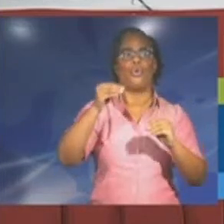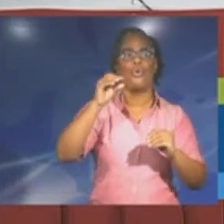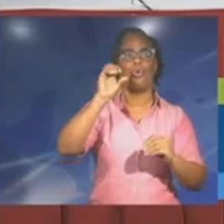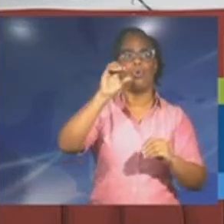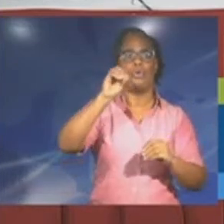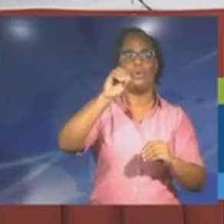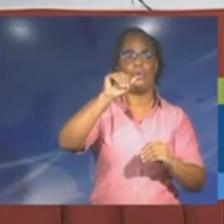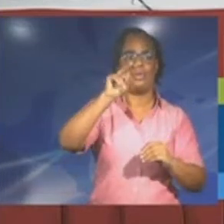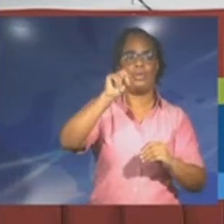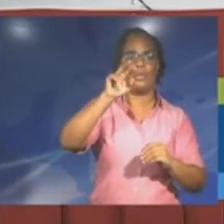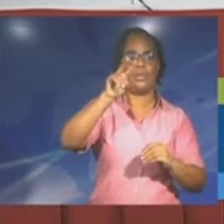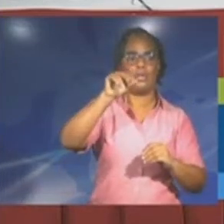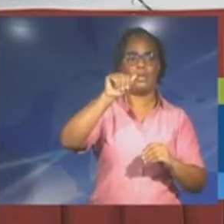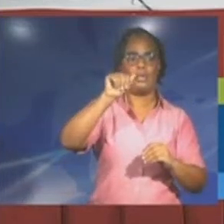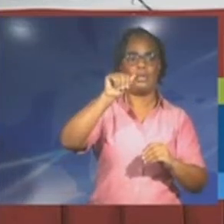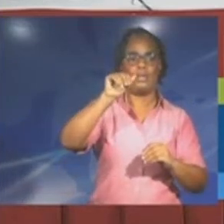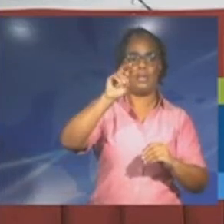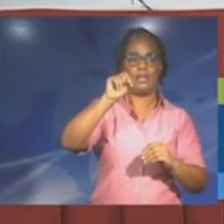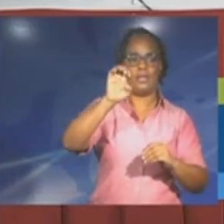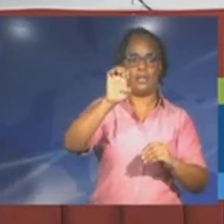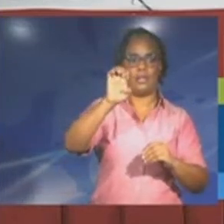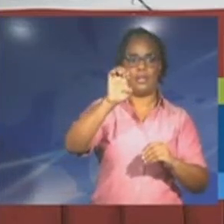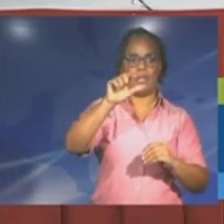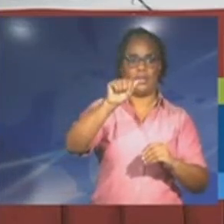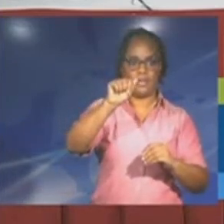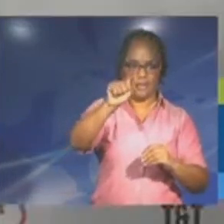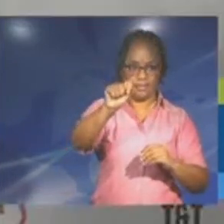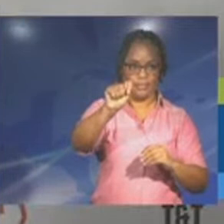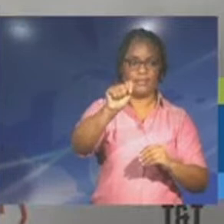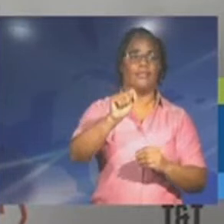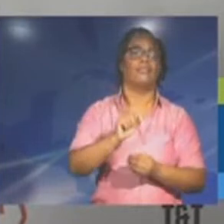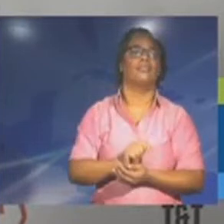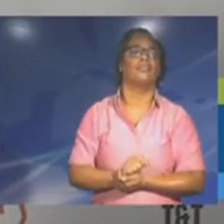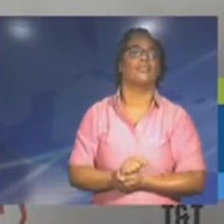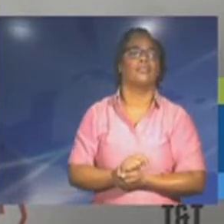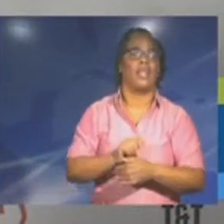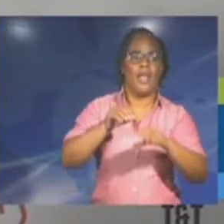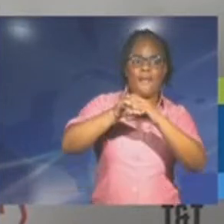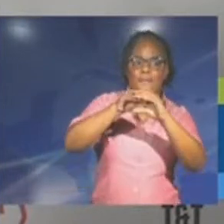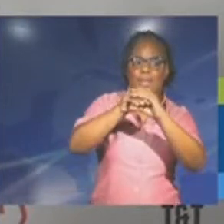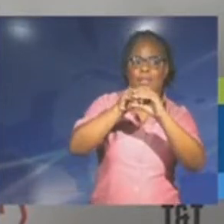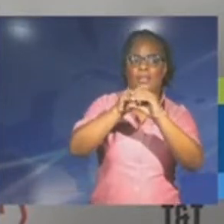to ensure more efficiency at the job at this point in time? Thank you.